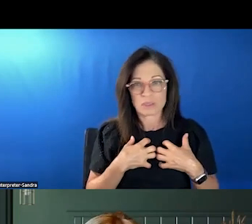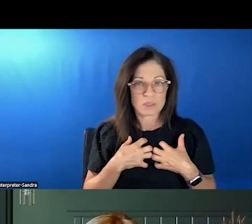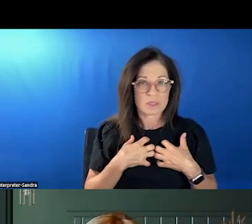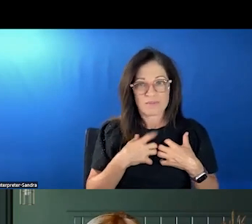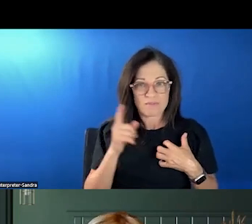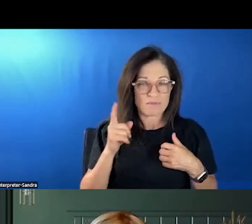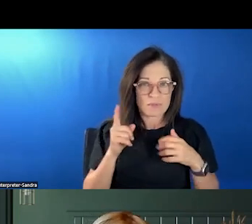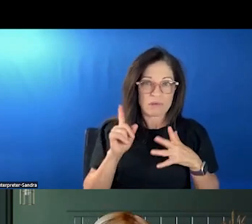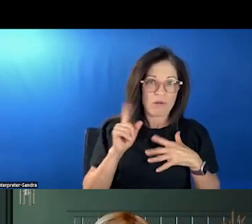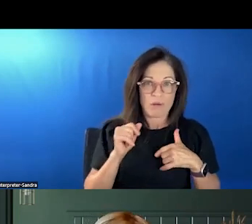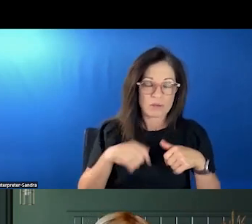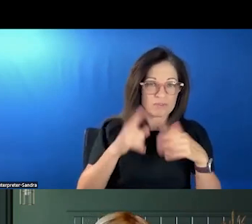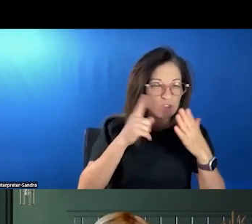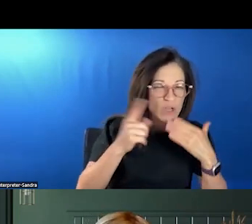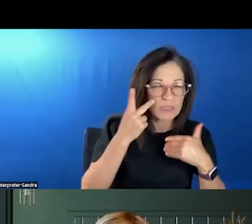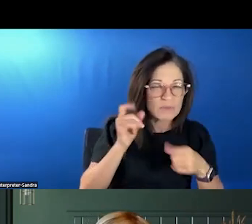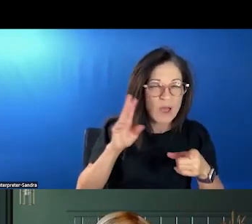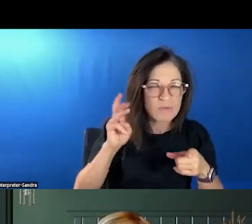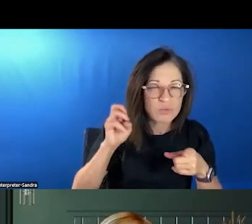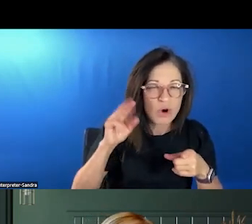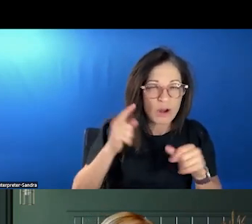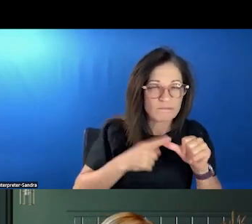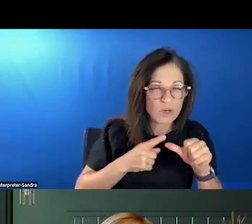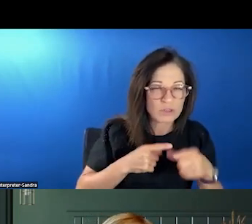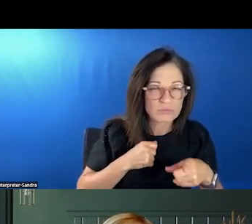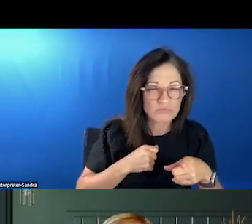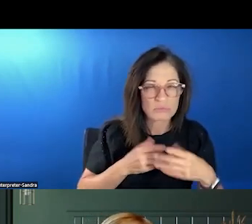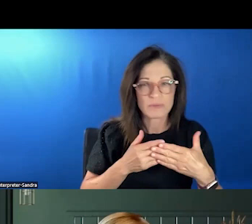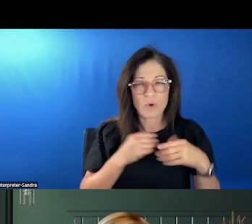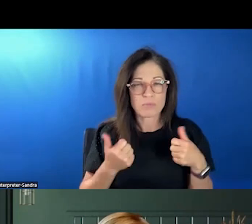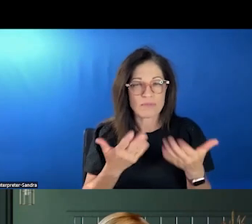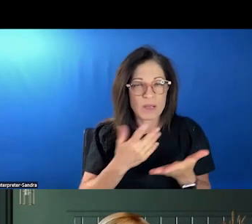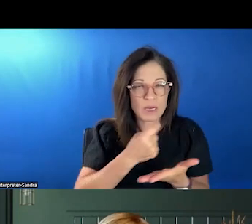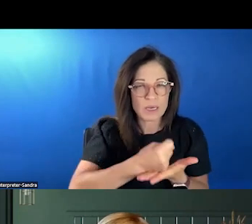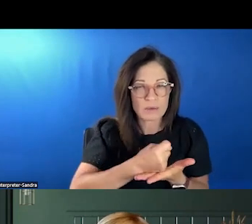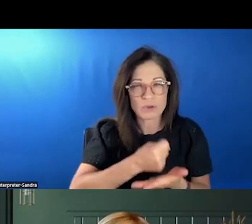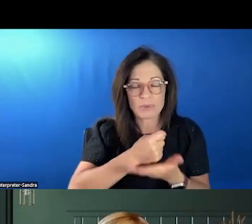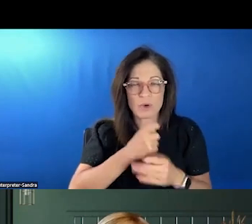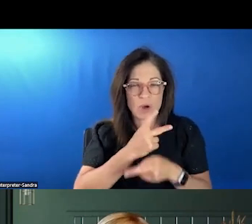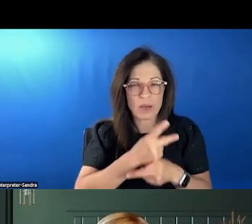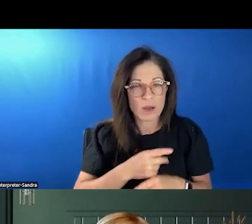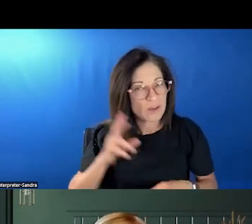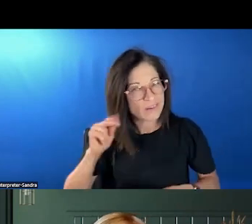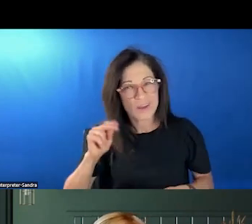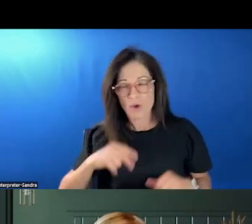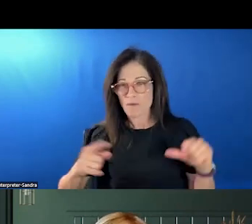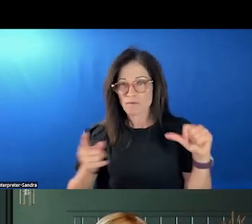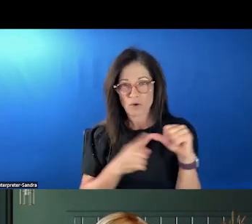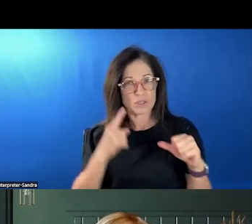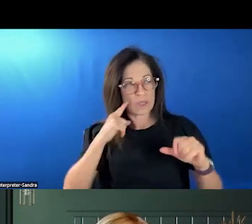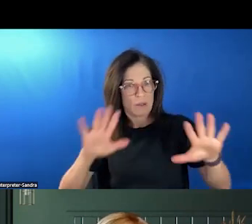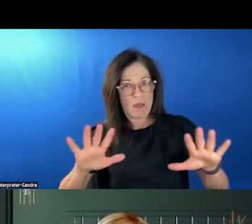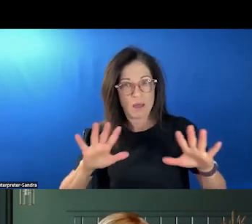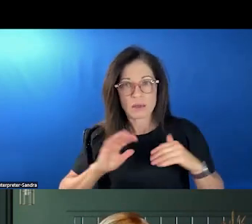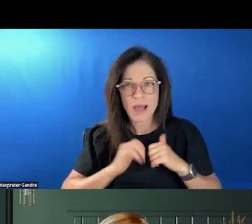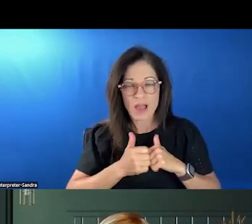checks first before getting that person into care and treatment. They're going to immediately think about how do we get the